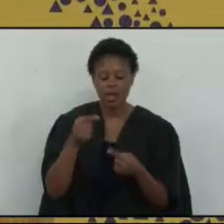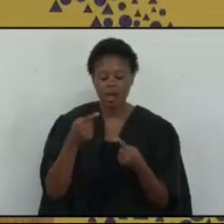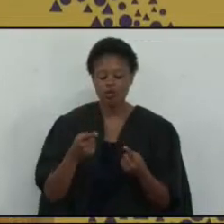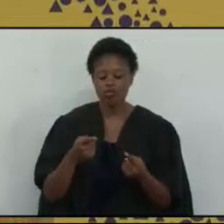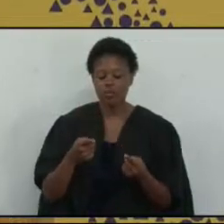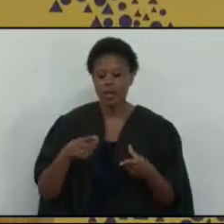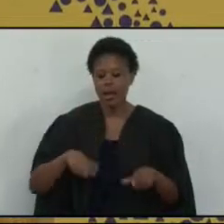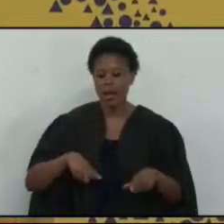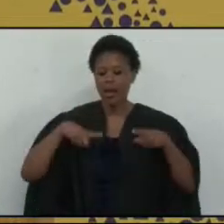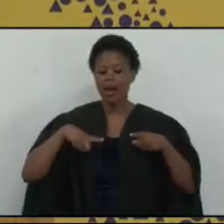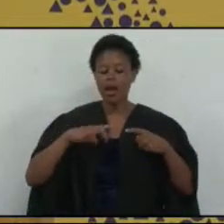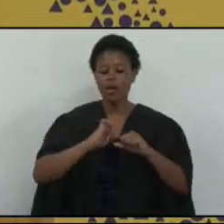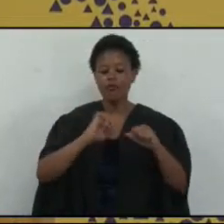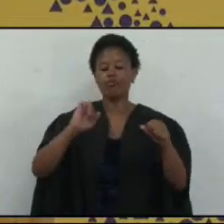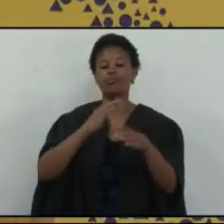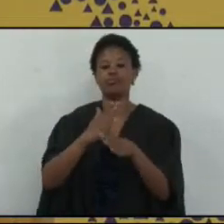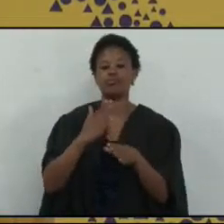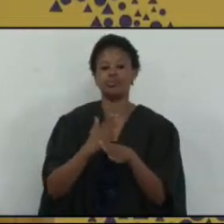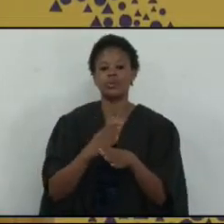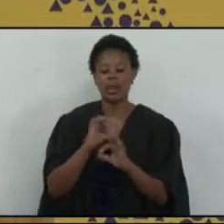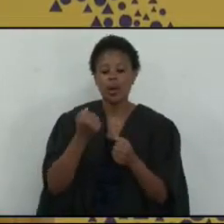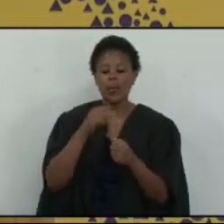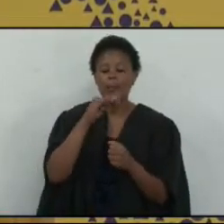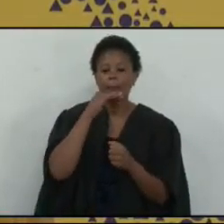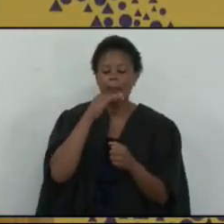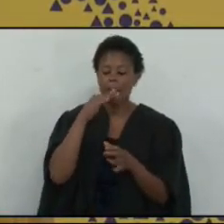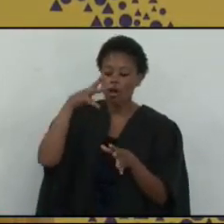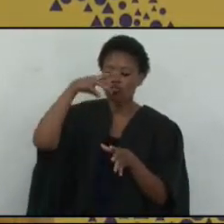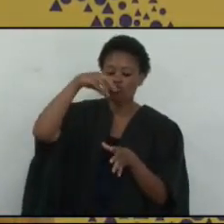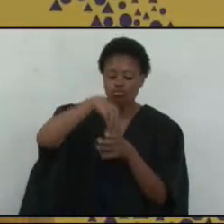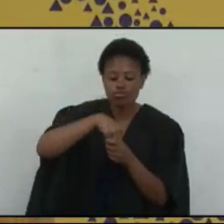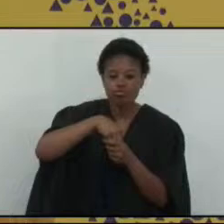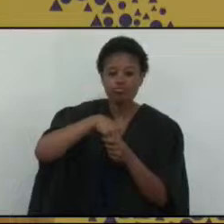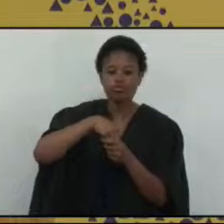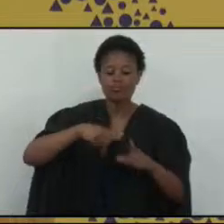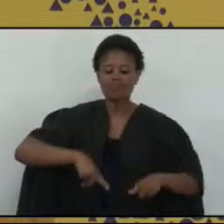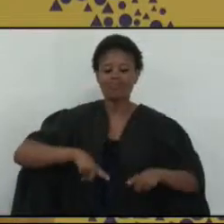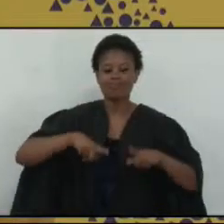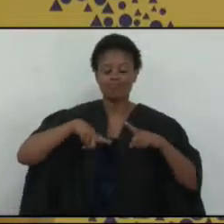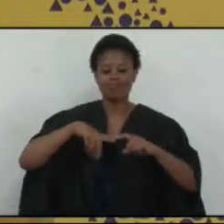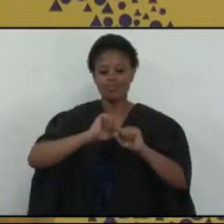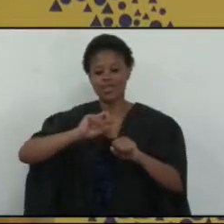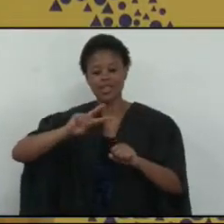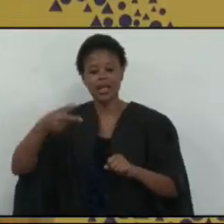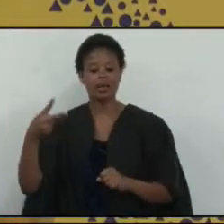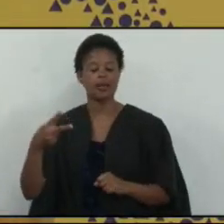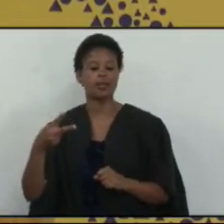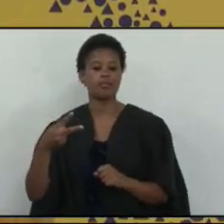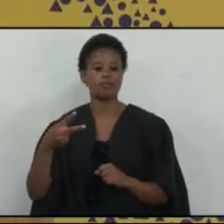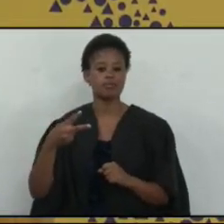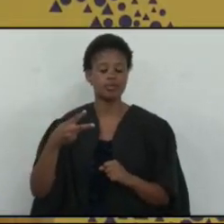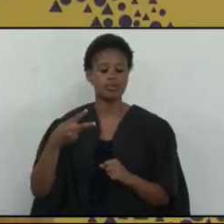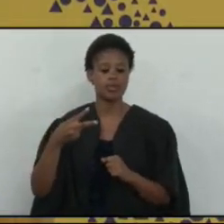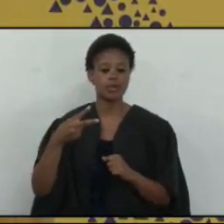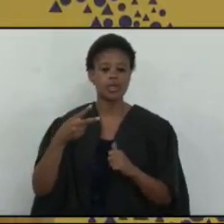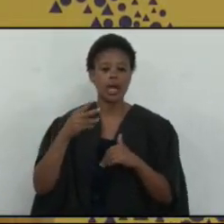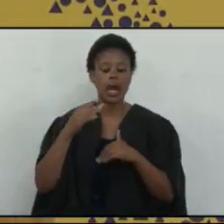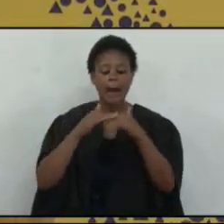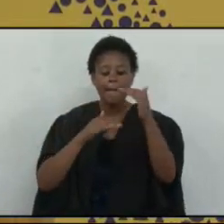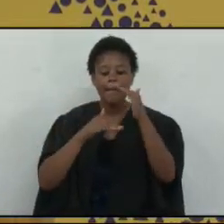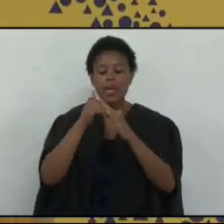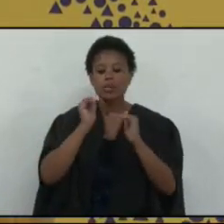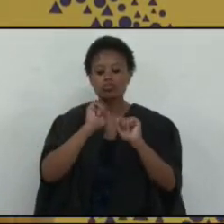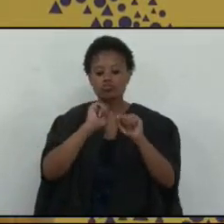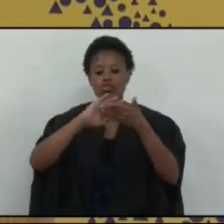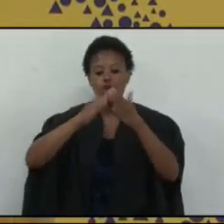purpose, from making a meaningful contribution to the lives of others, from building your